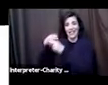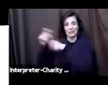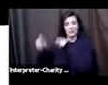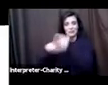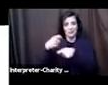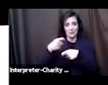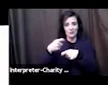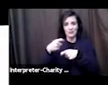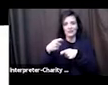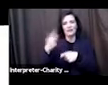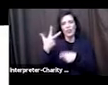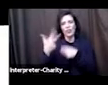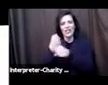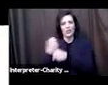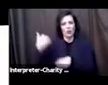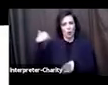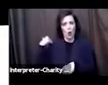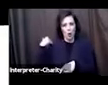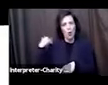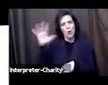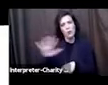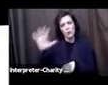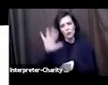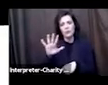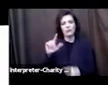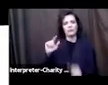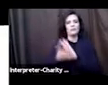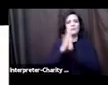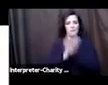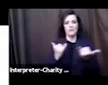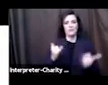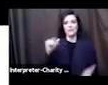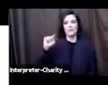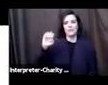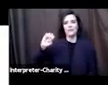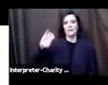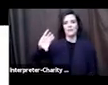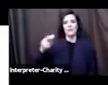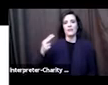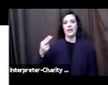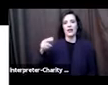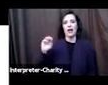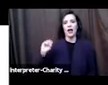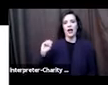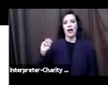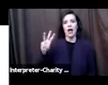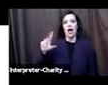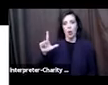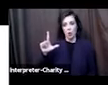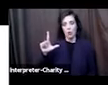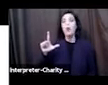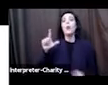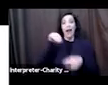ago from PIAT to Tekl. We are a program at the Institute